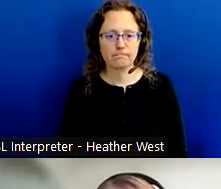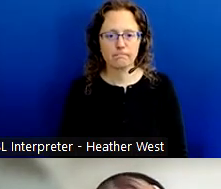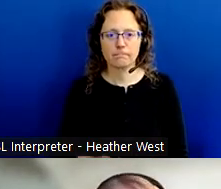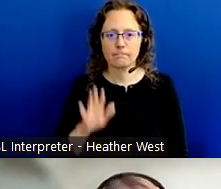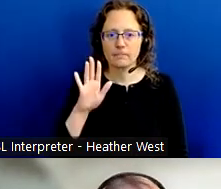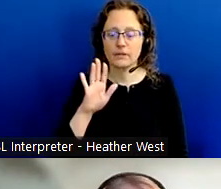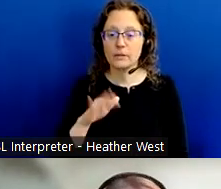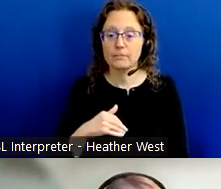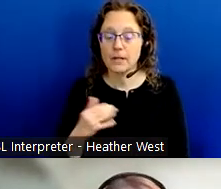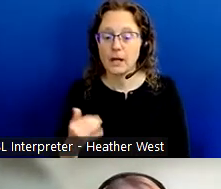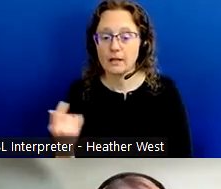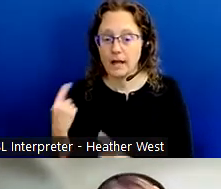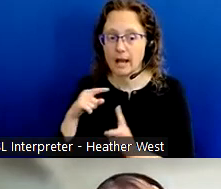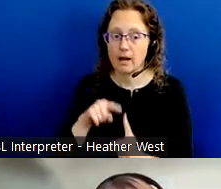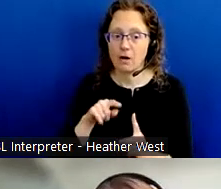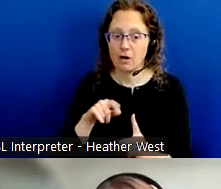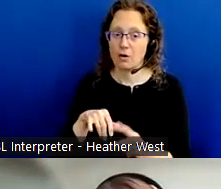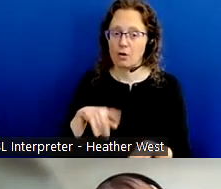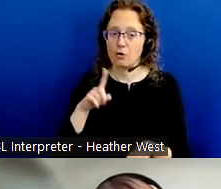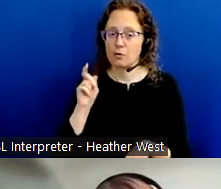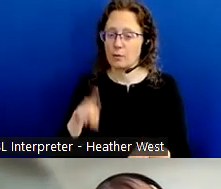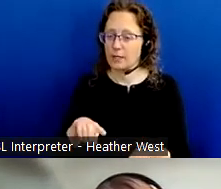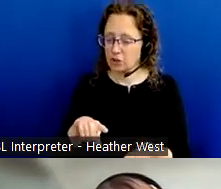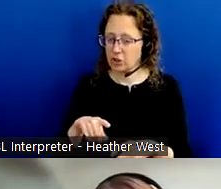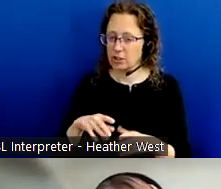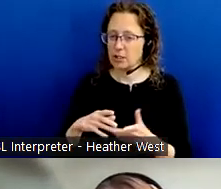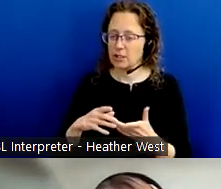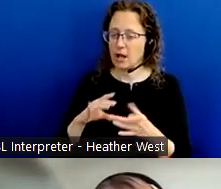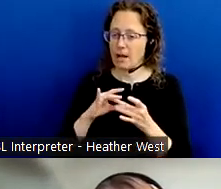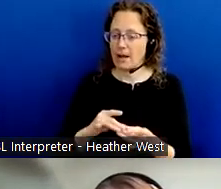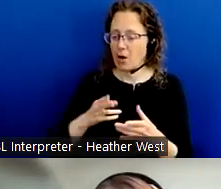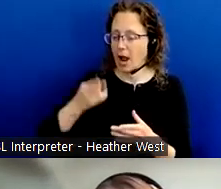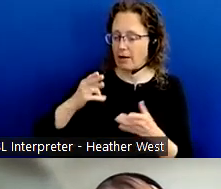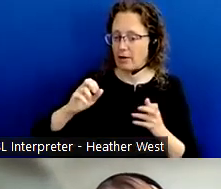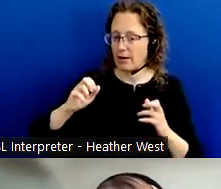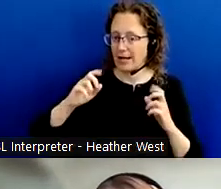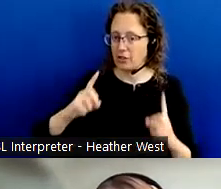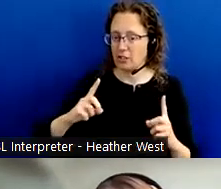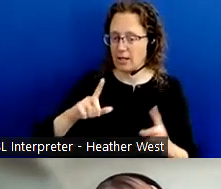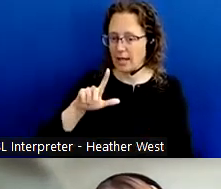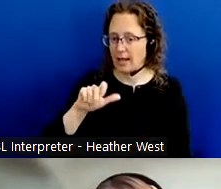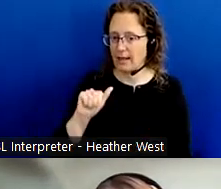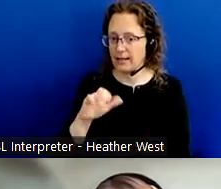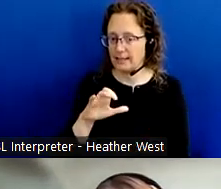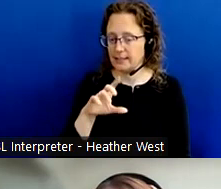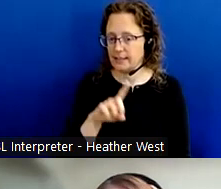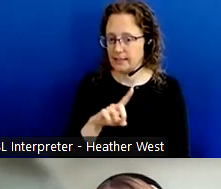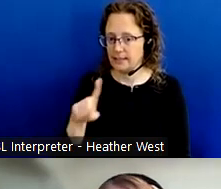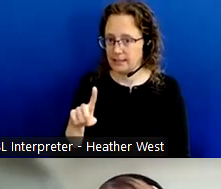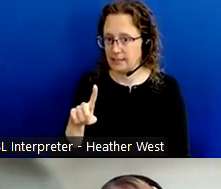Returning to the questions about higher education districts, we had a clarification that LACCD is a higher education school